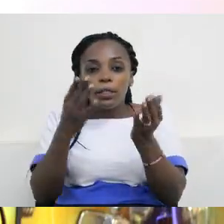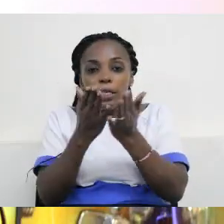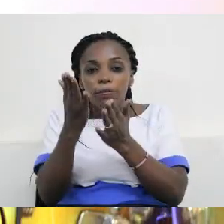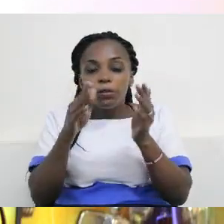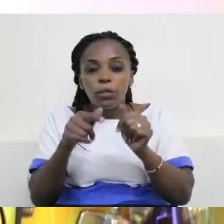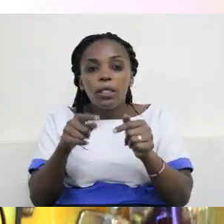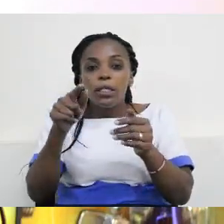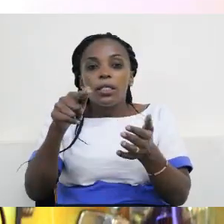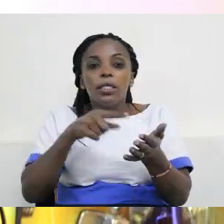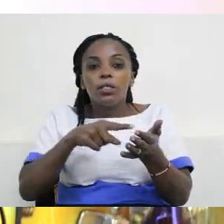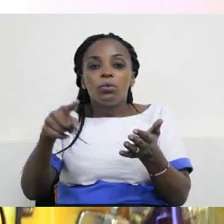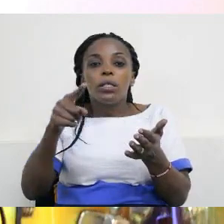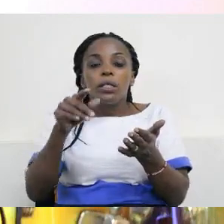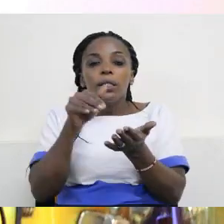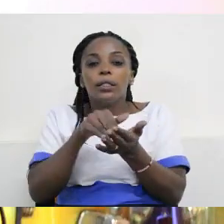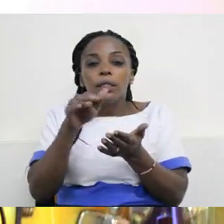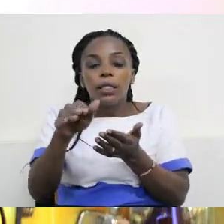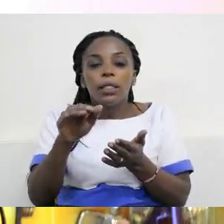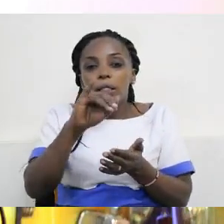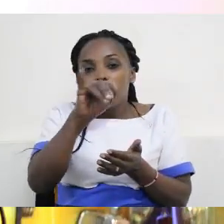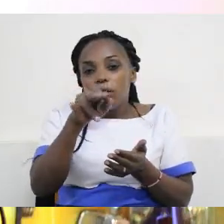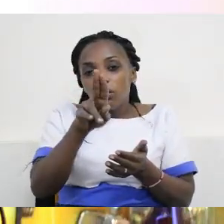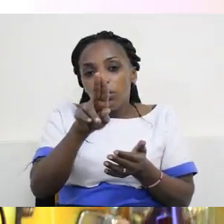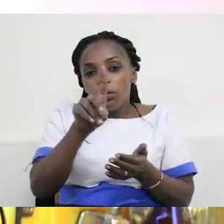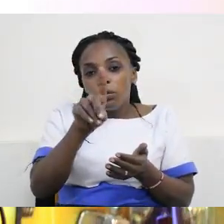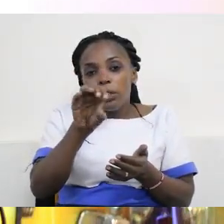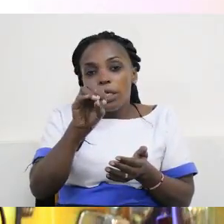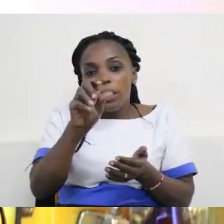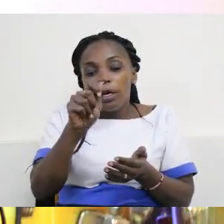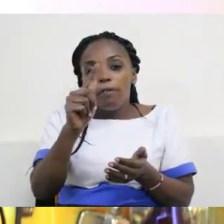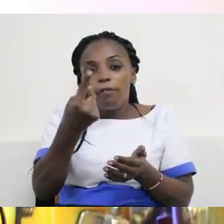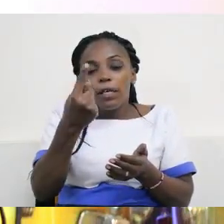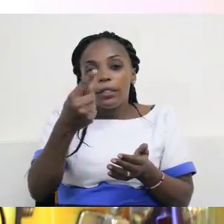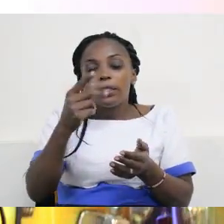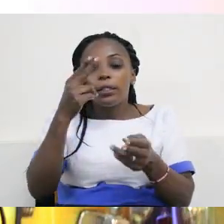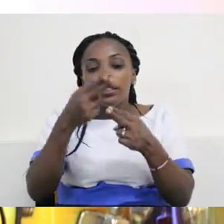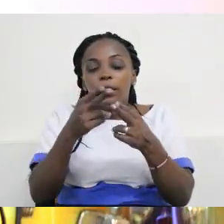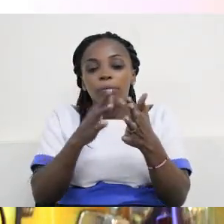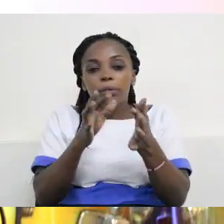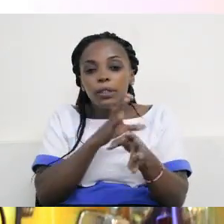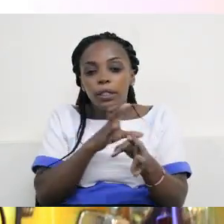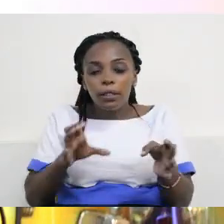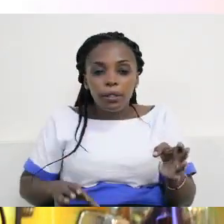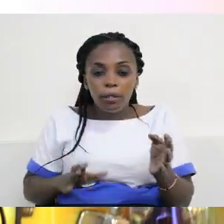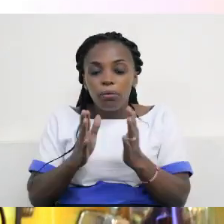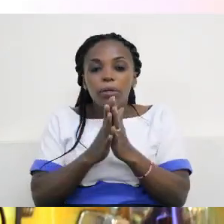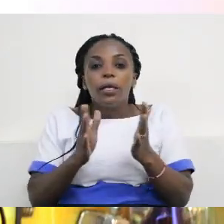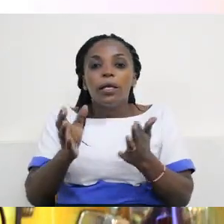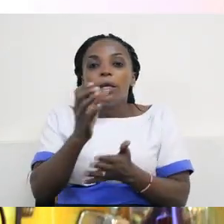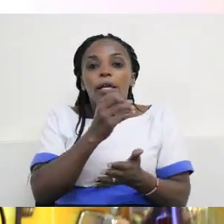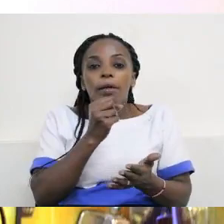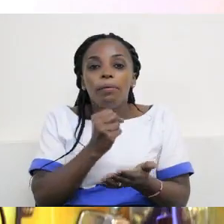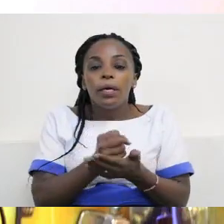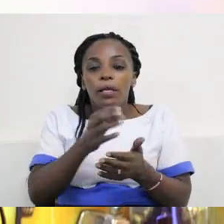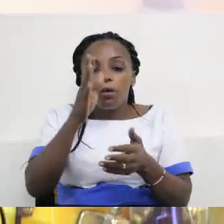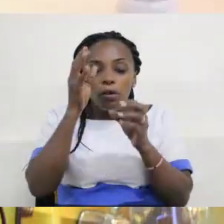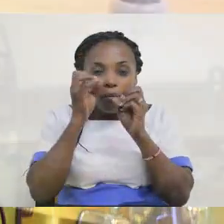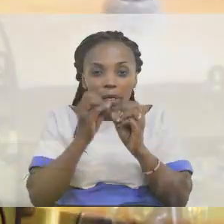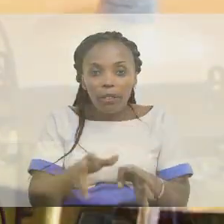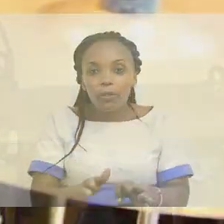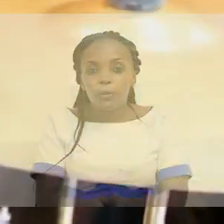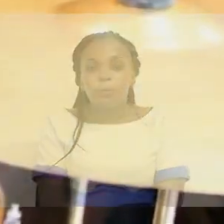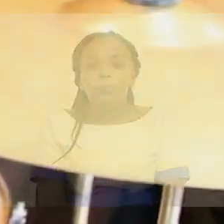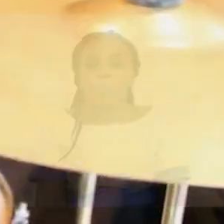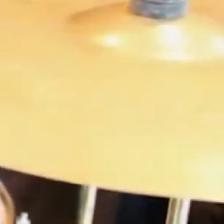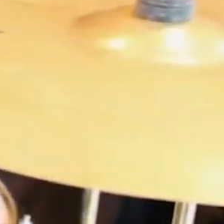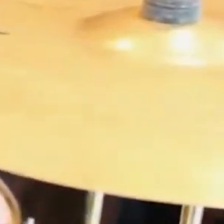today. And this week, send Judah first in Jesus' name. Amen and amen. God bless you.